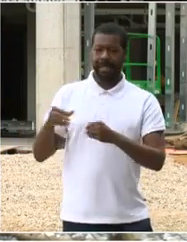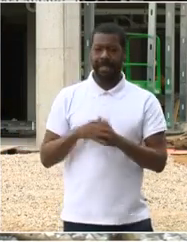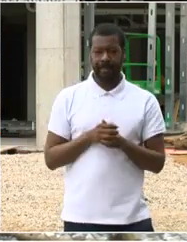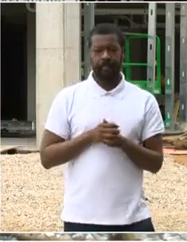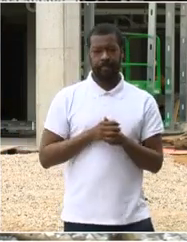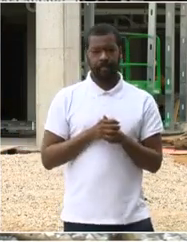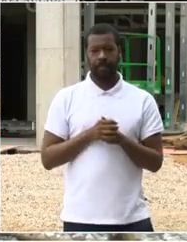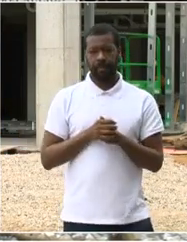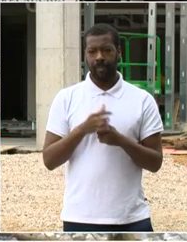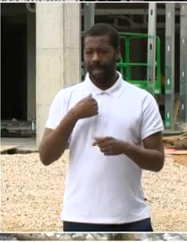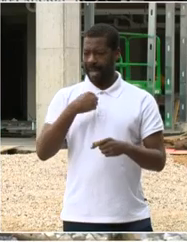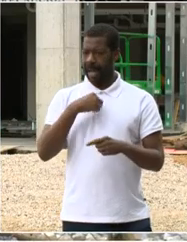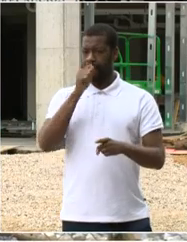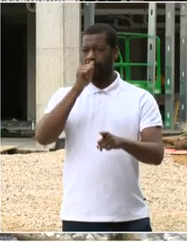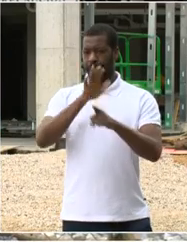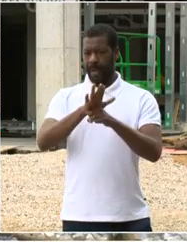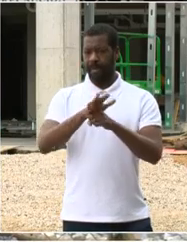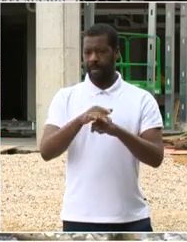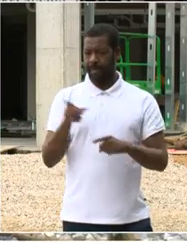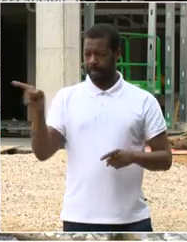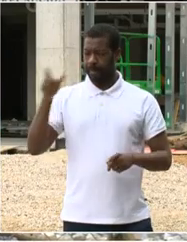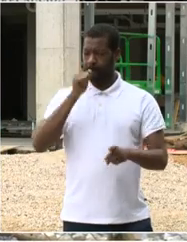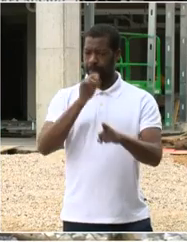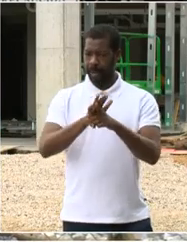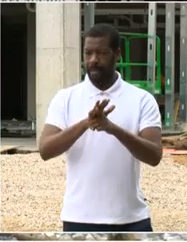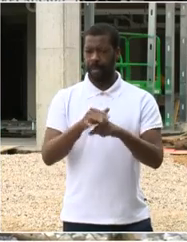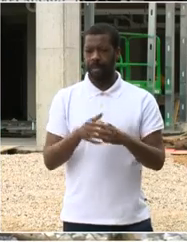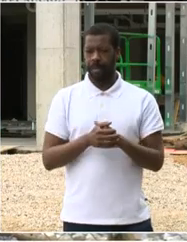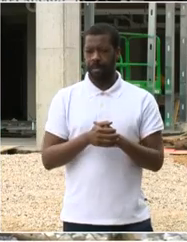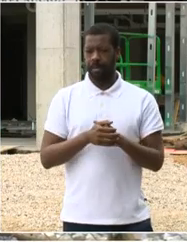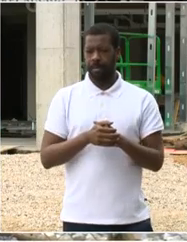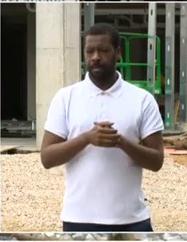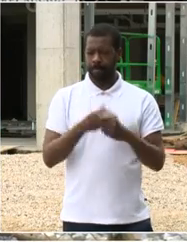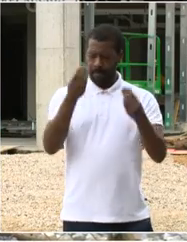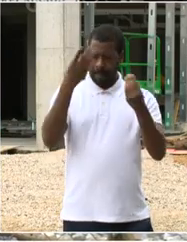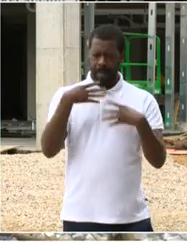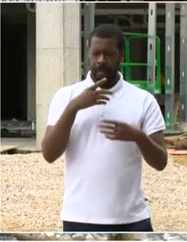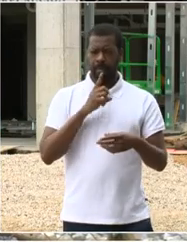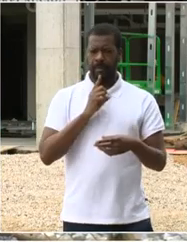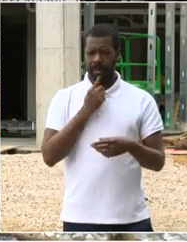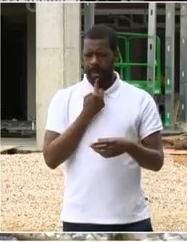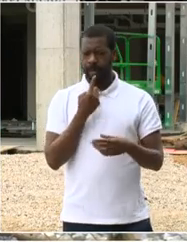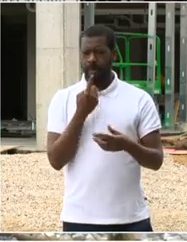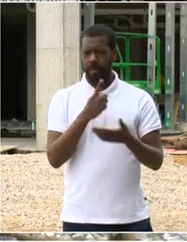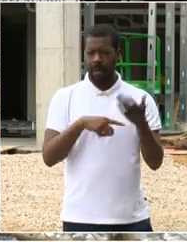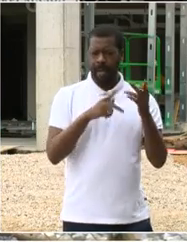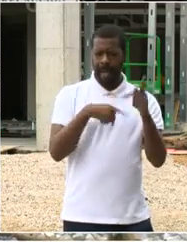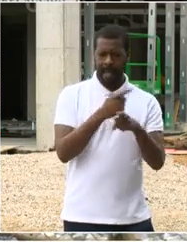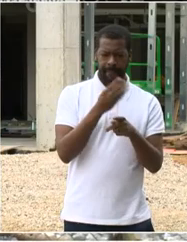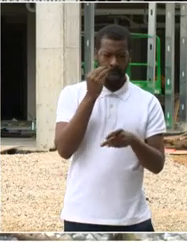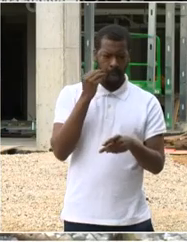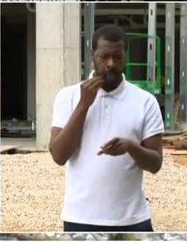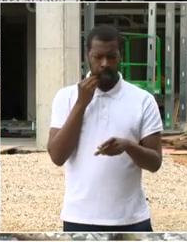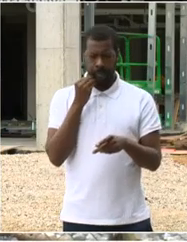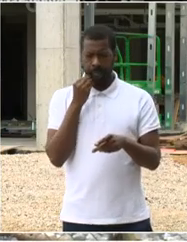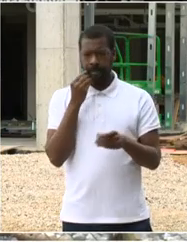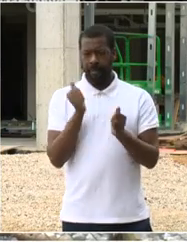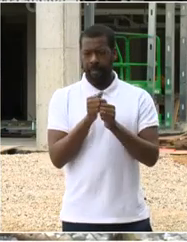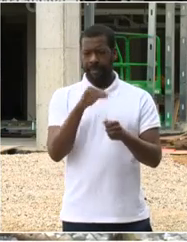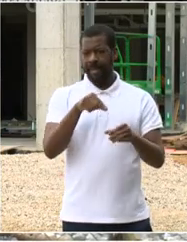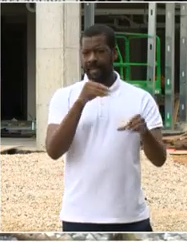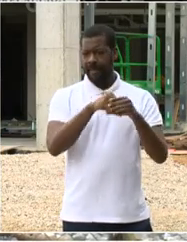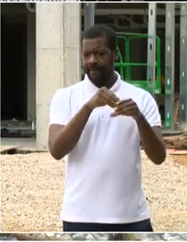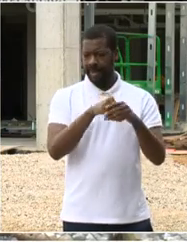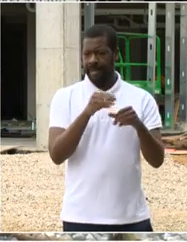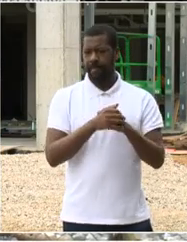we will, I promise you, be very intentional about the types of housing that will come with these investments. We know,